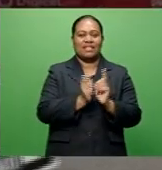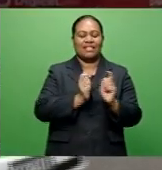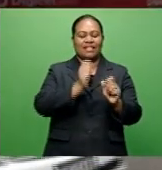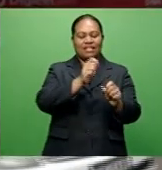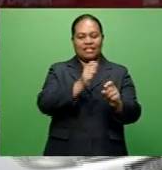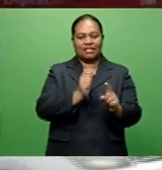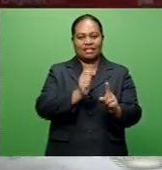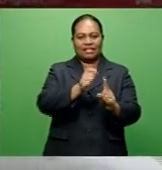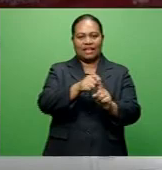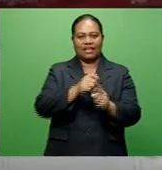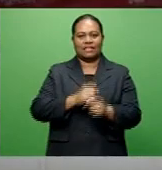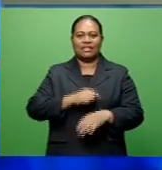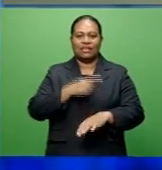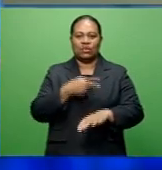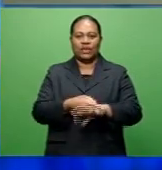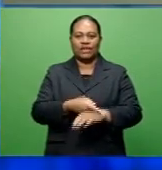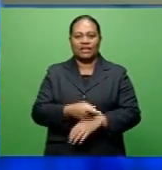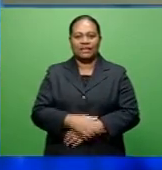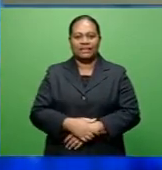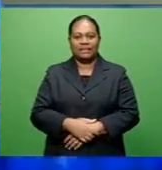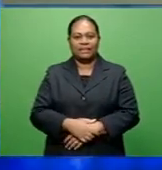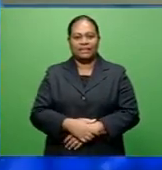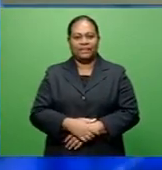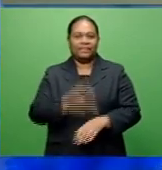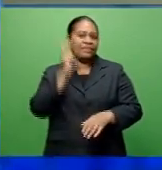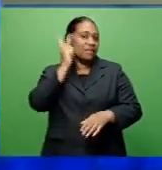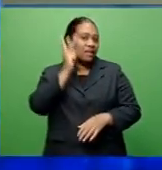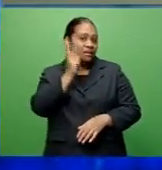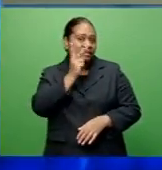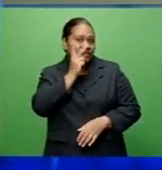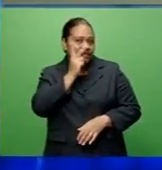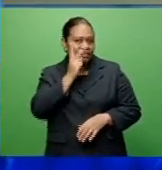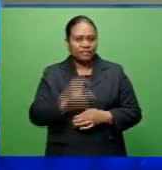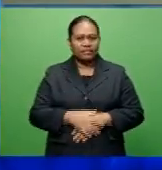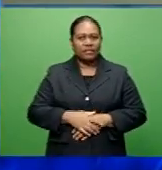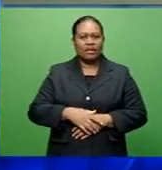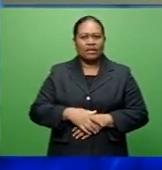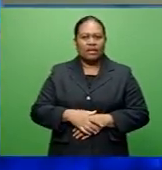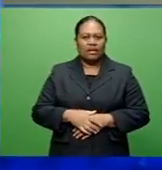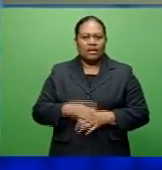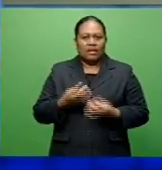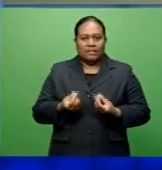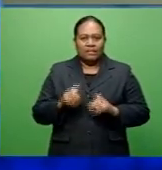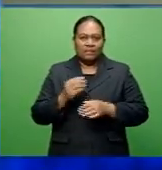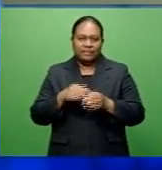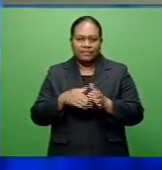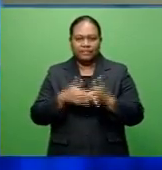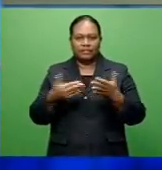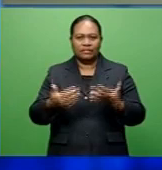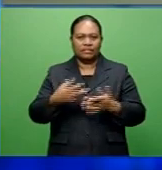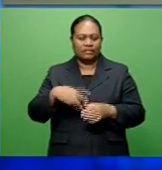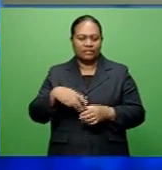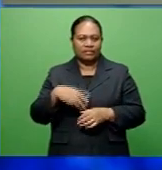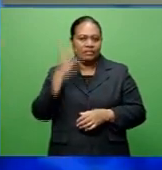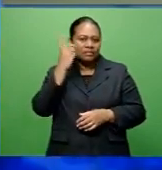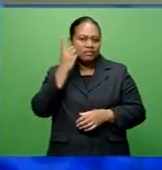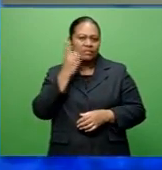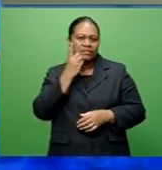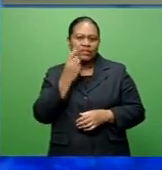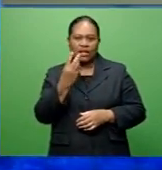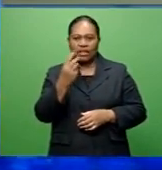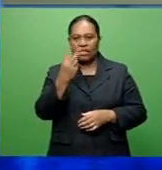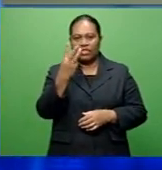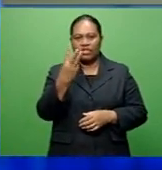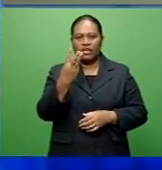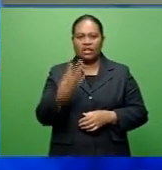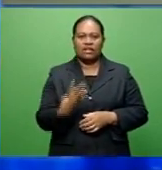Kumar, FBC News. Vodafone's organic service revenue returned to growth in the mobile phone company's third quarter, with a